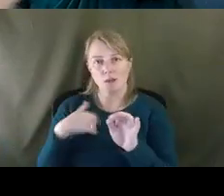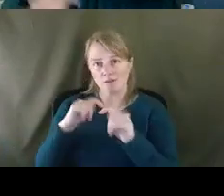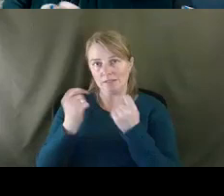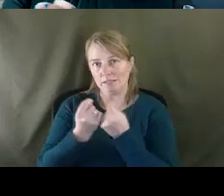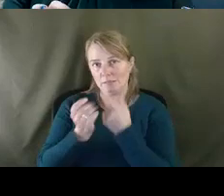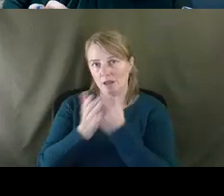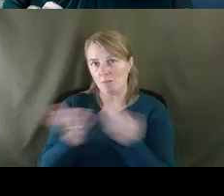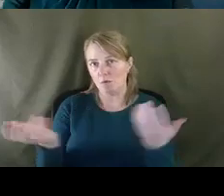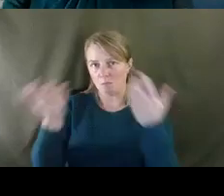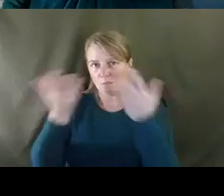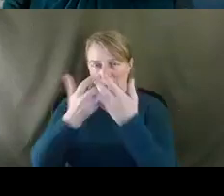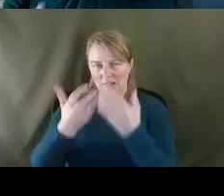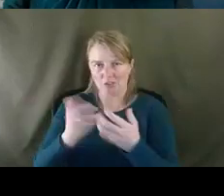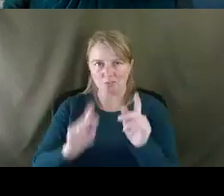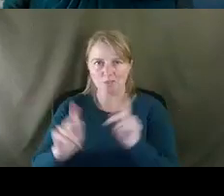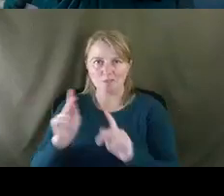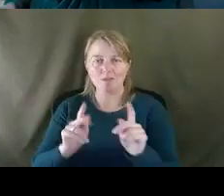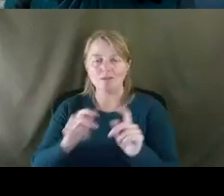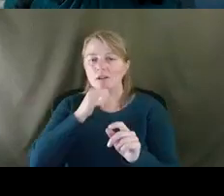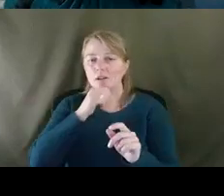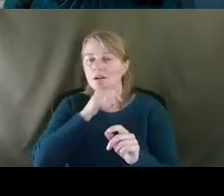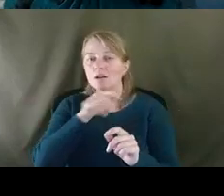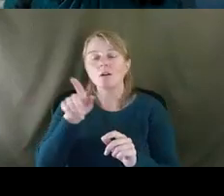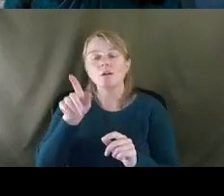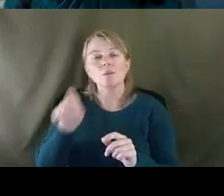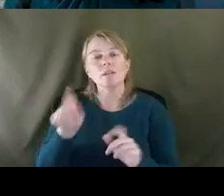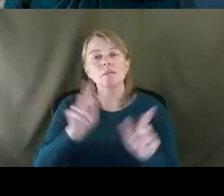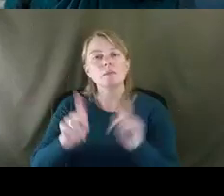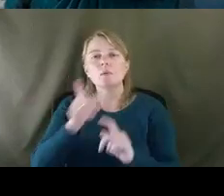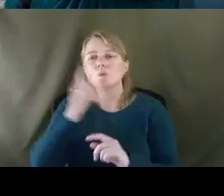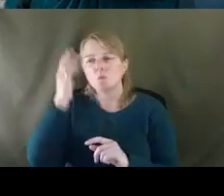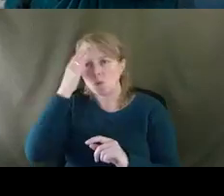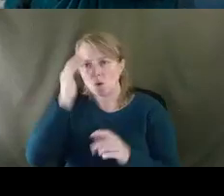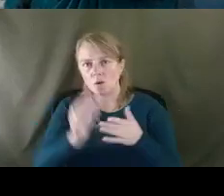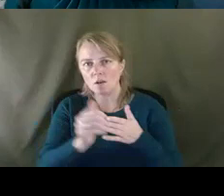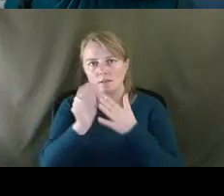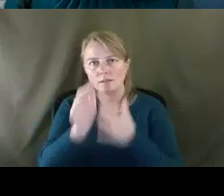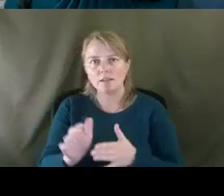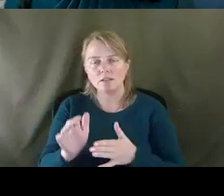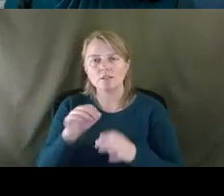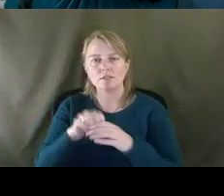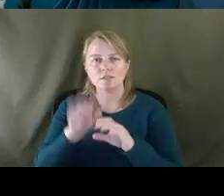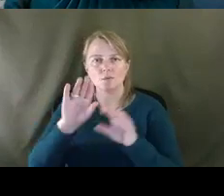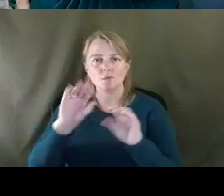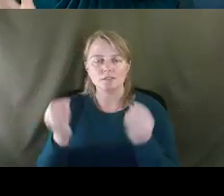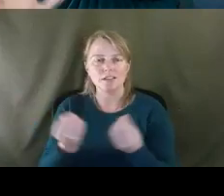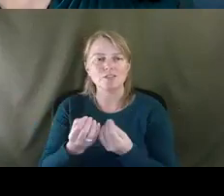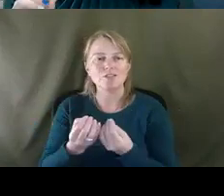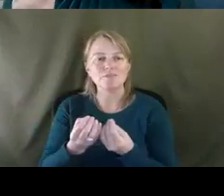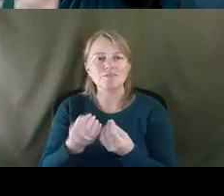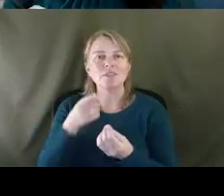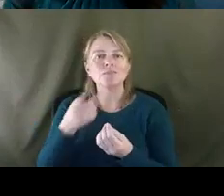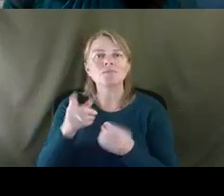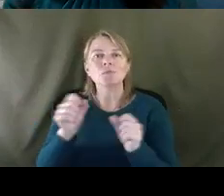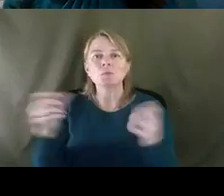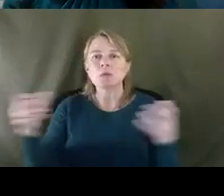mentors with mentees. You'll need people who are really familiar with the leaders throughout your organization so that you can put